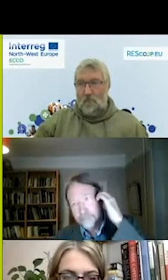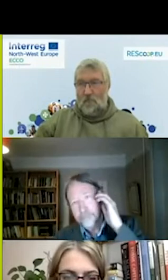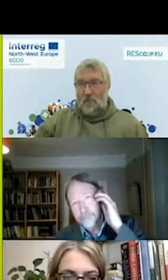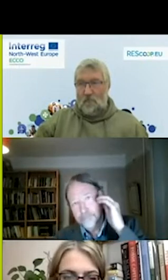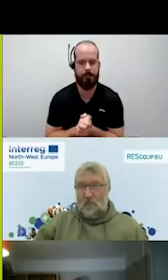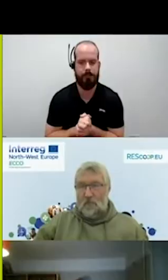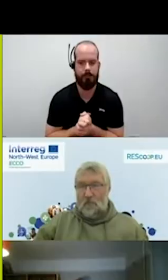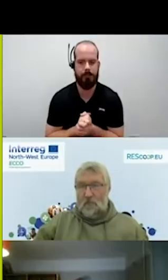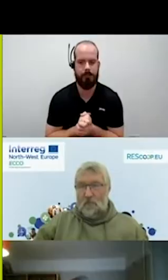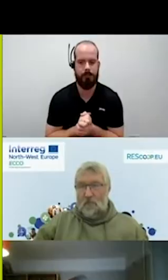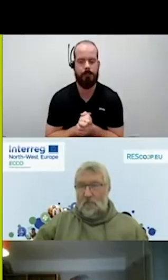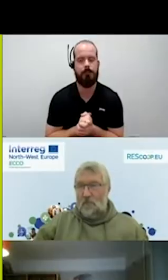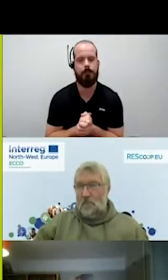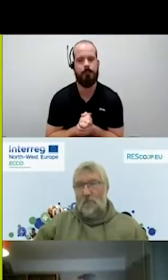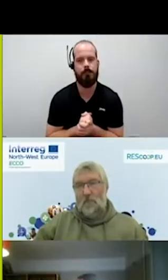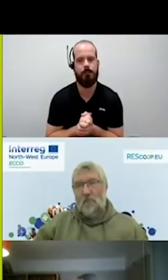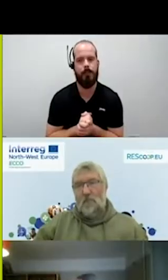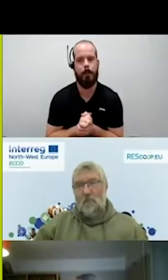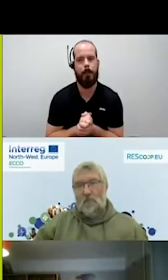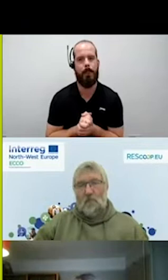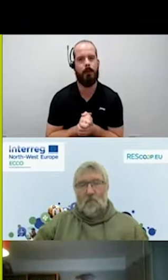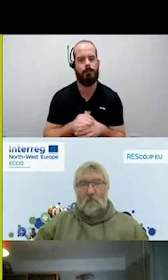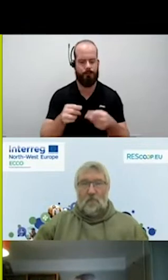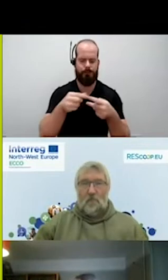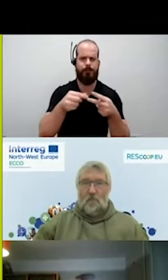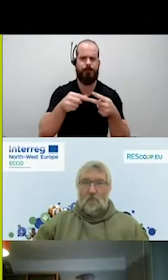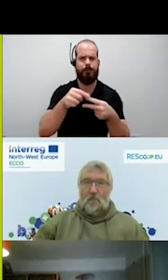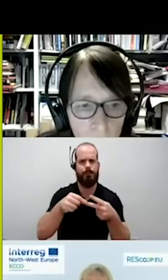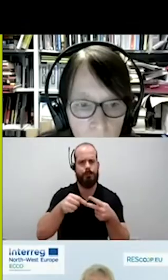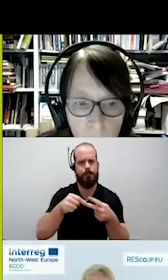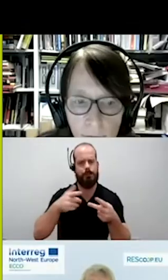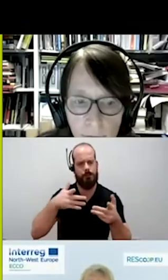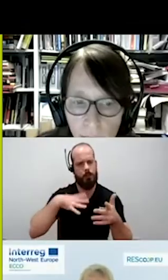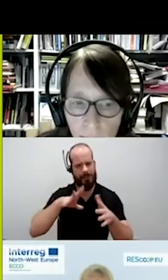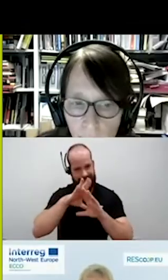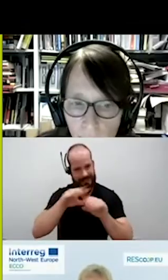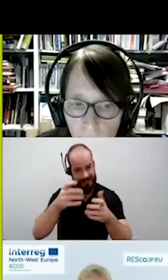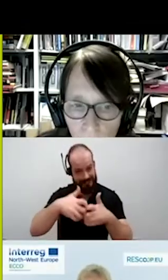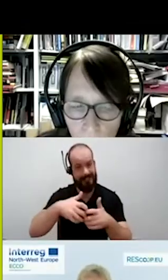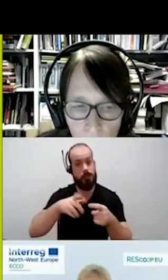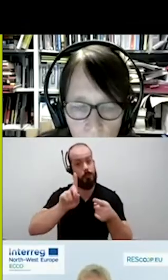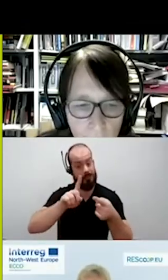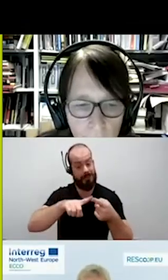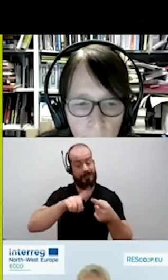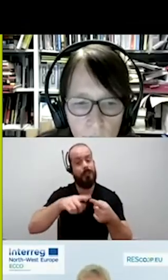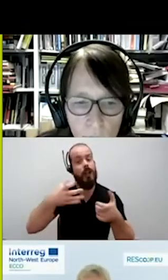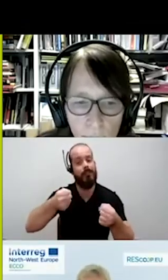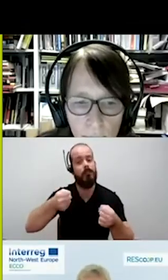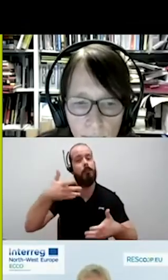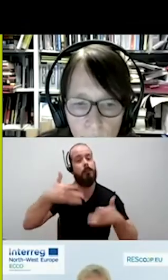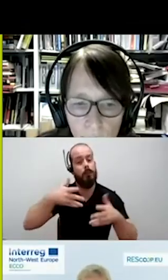Two kind of technical remarks. We have British Sign